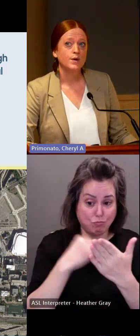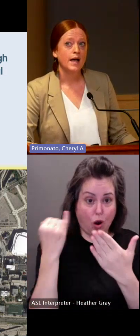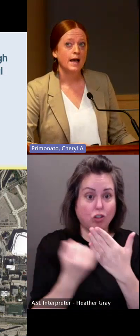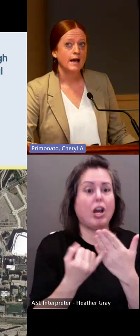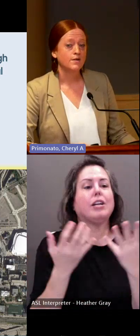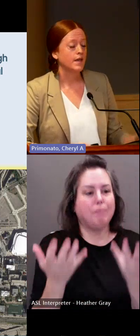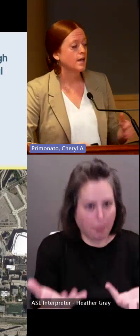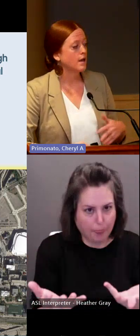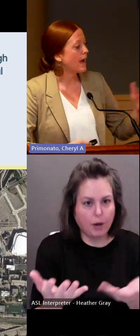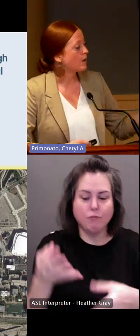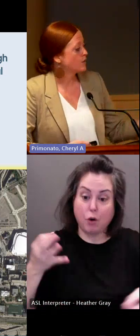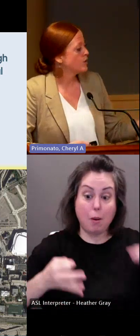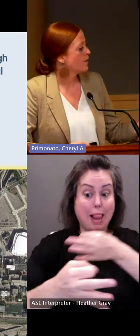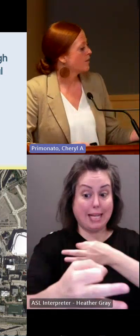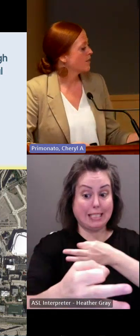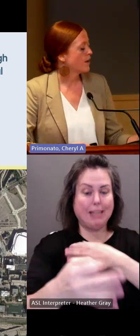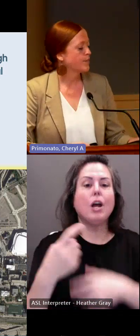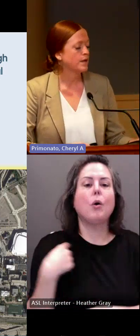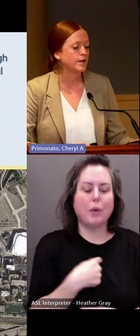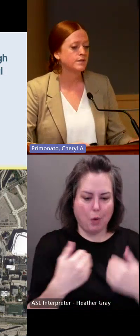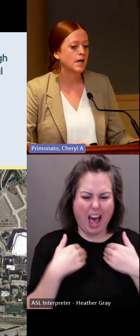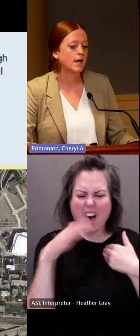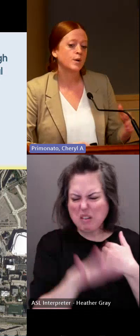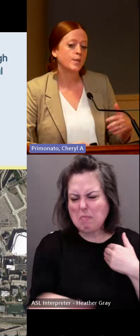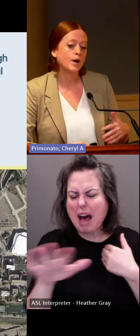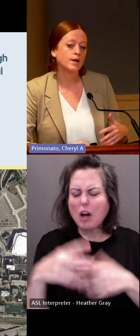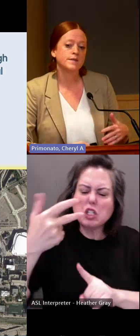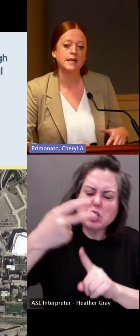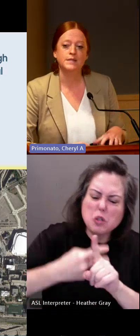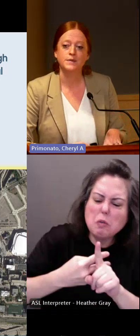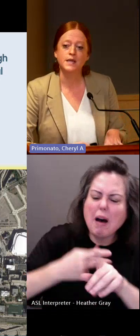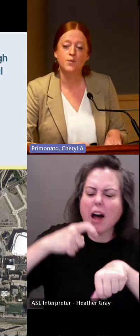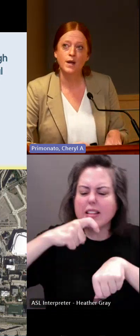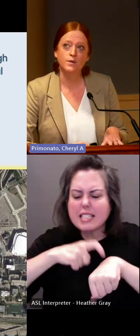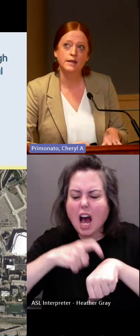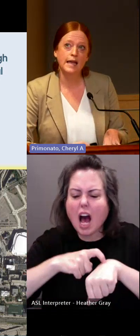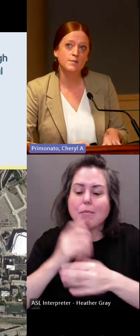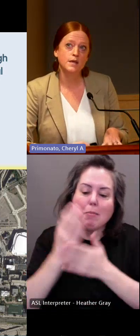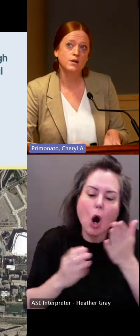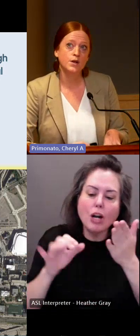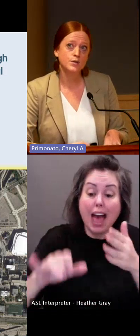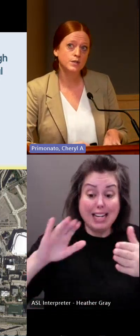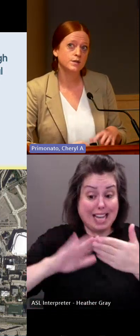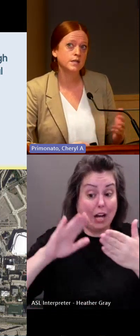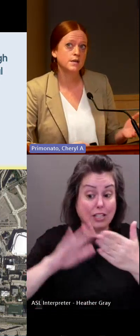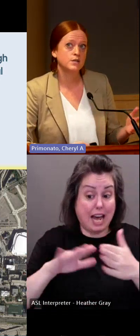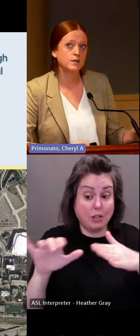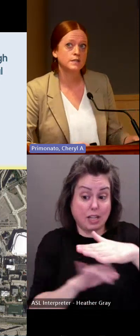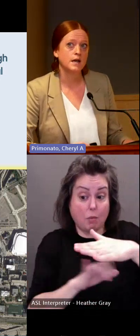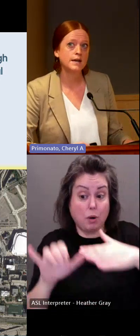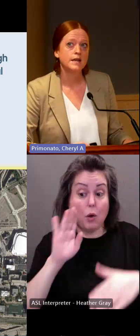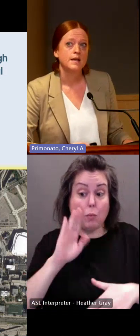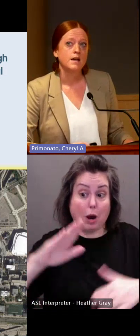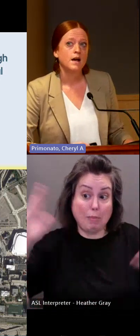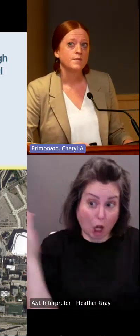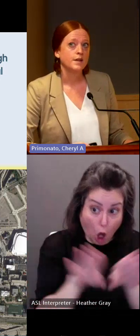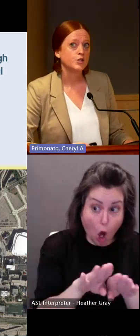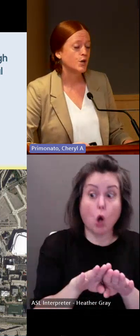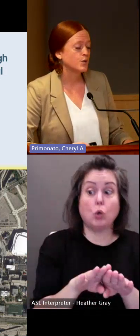we will have about 2-month period of time where part of the downtown subway will again be closed. There's an image on the